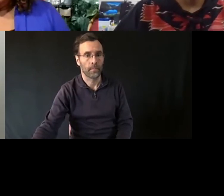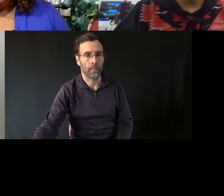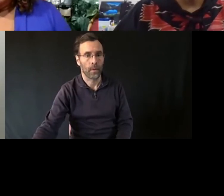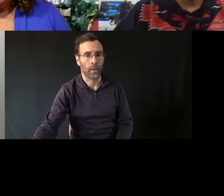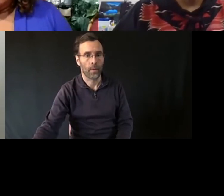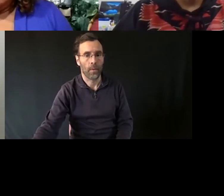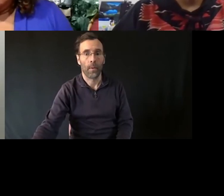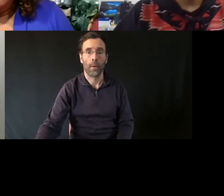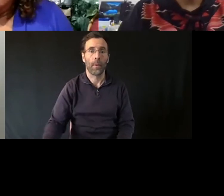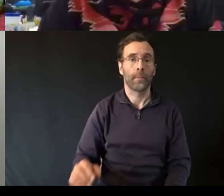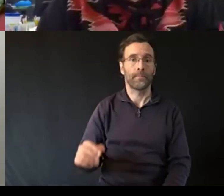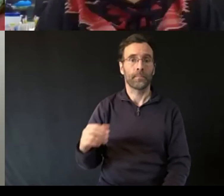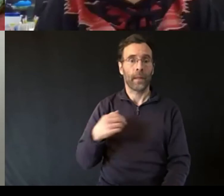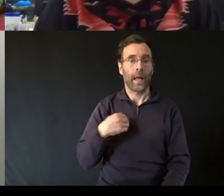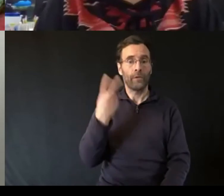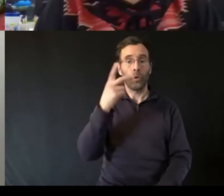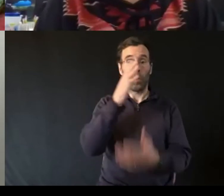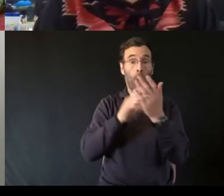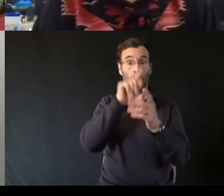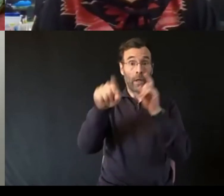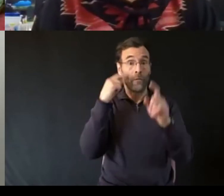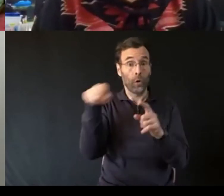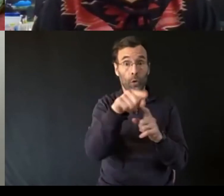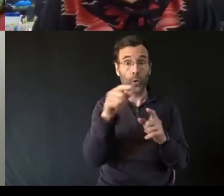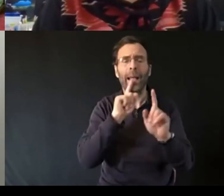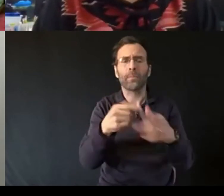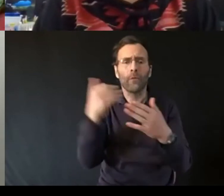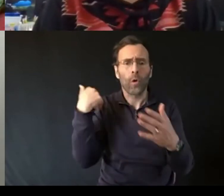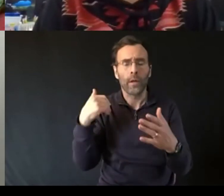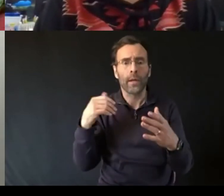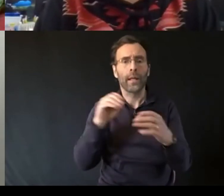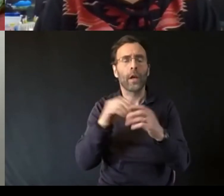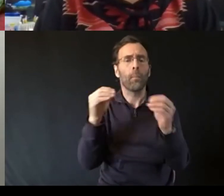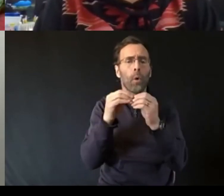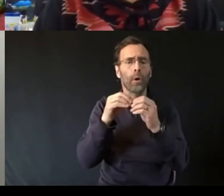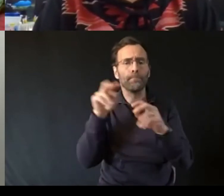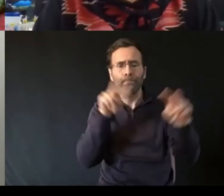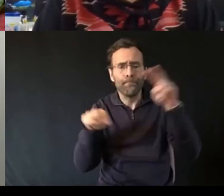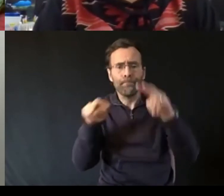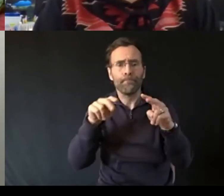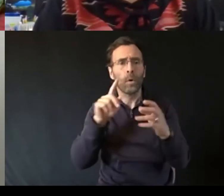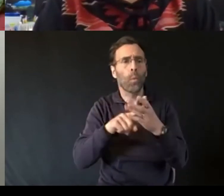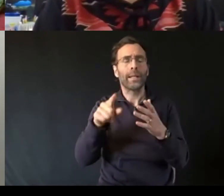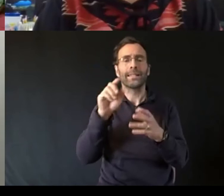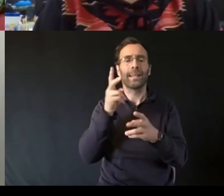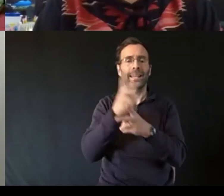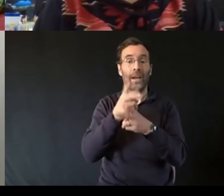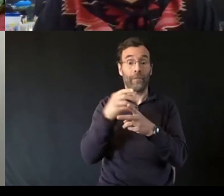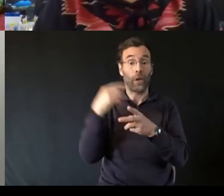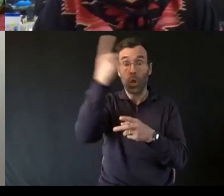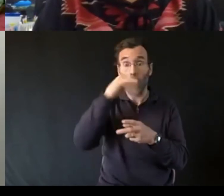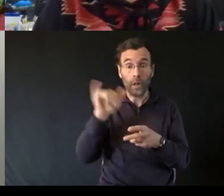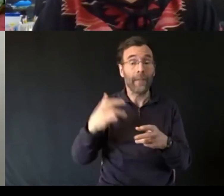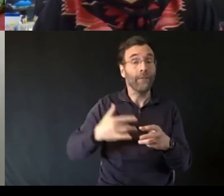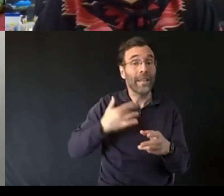it in your response right now, but do you have any more insight in terms of what does caregiving look like and feel